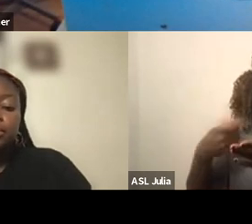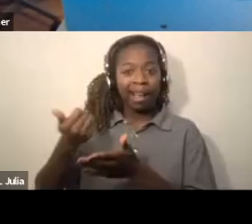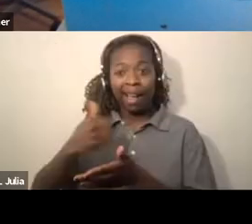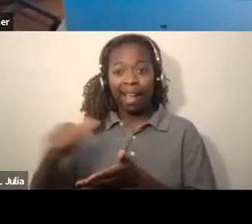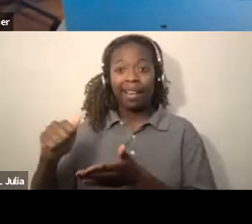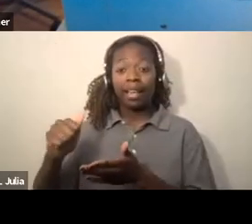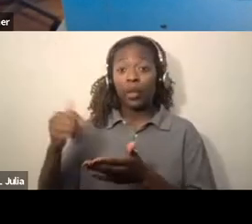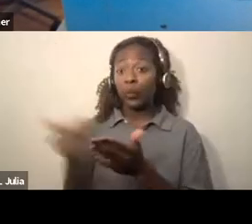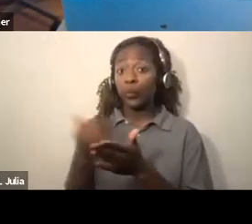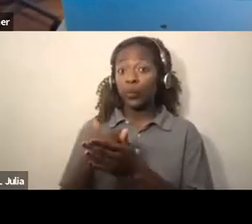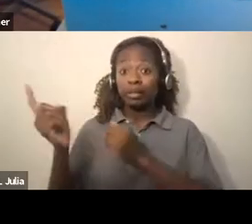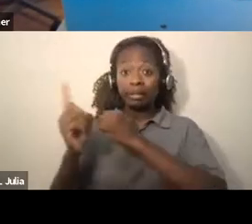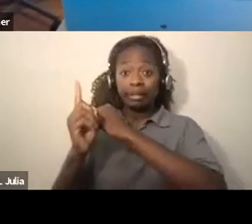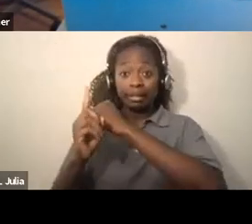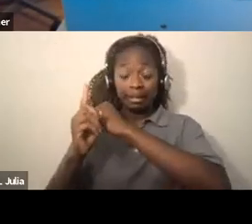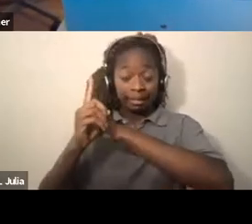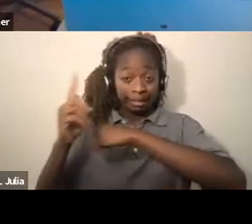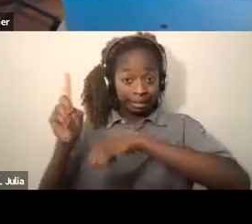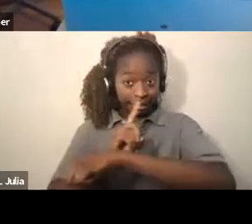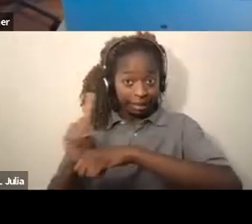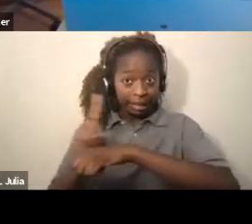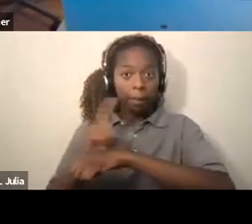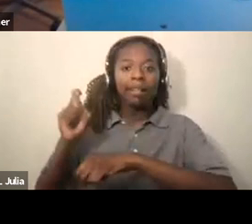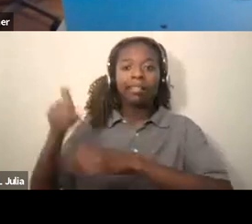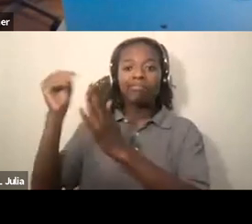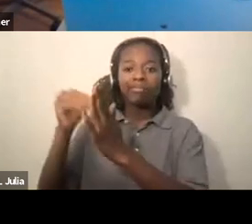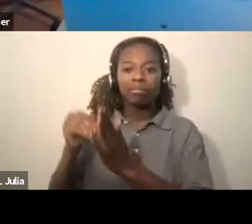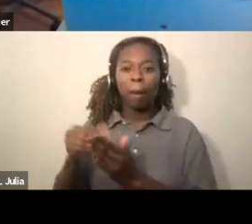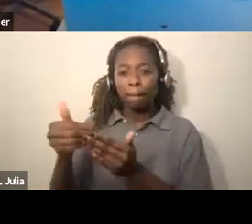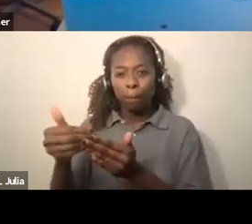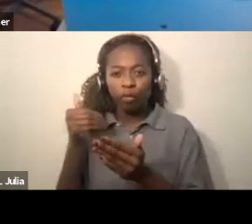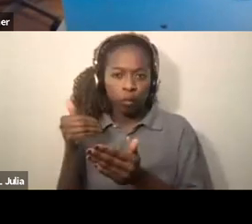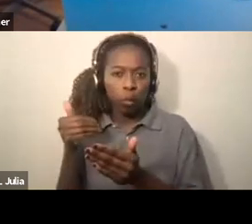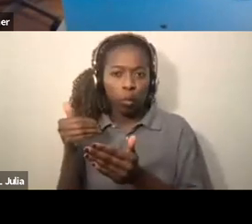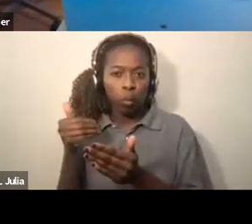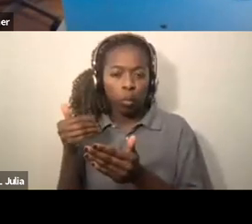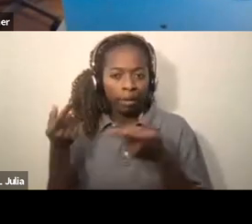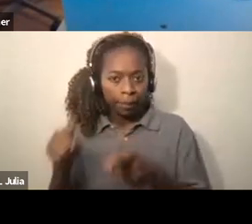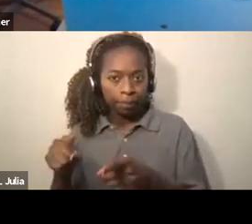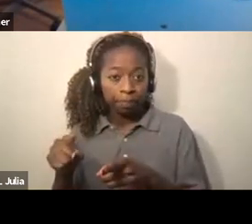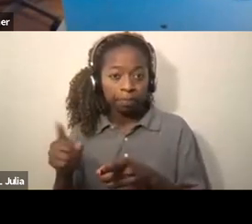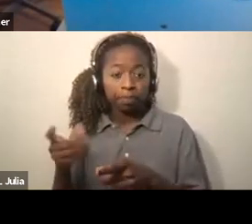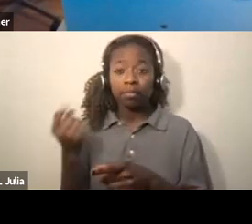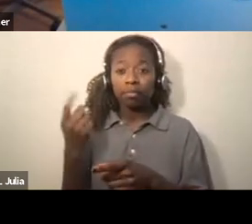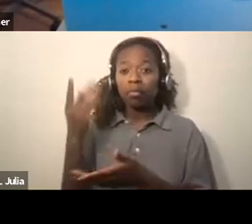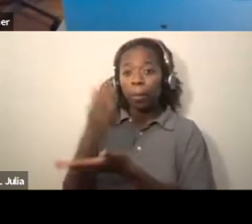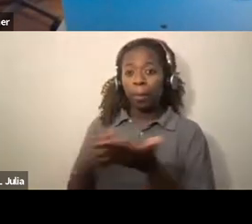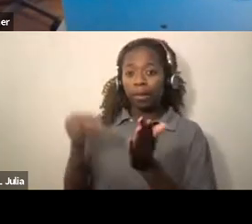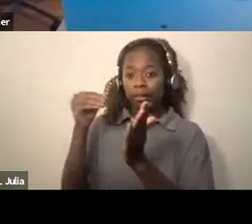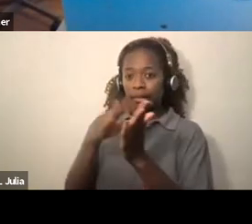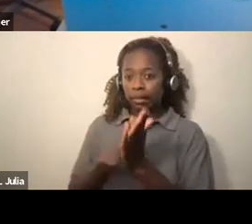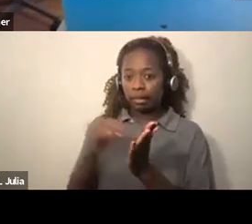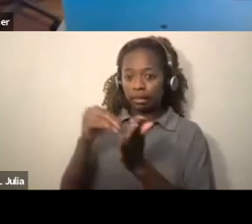try um and we have to try those before any exclusion occurs so part of the documentation of these um initiatives and or